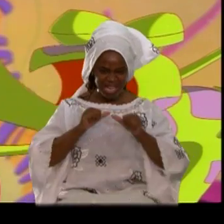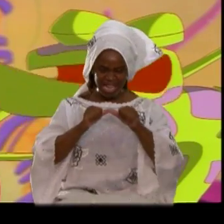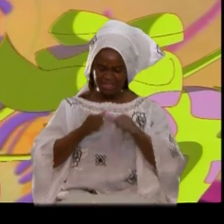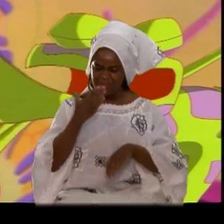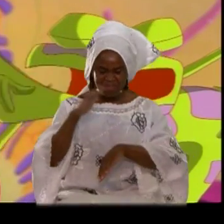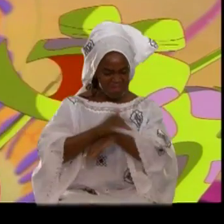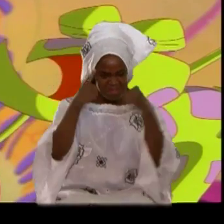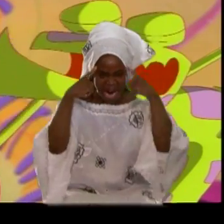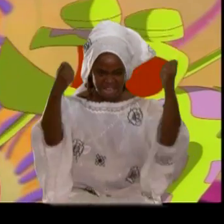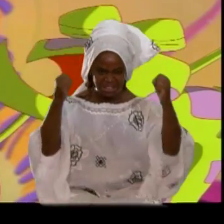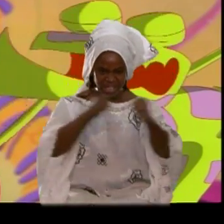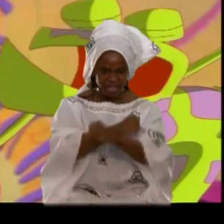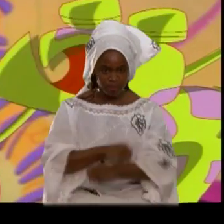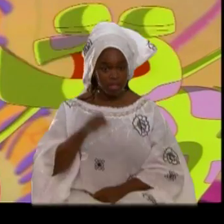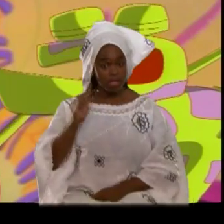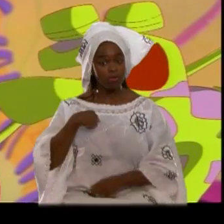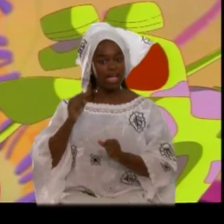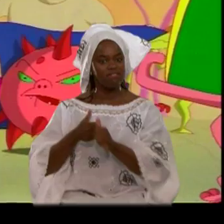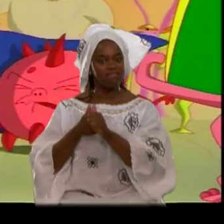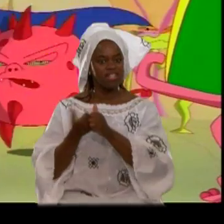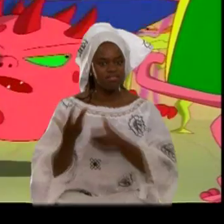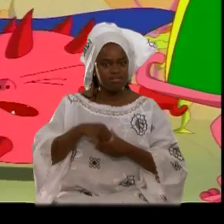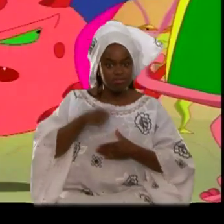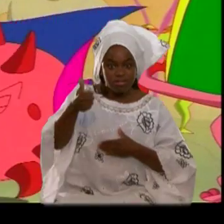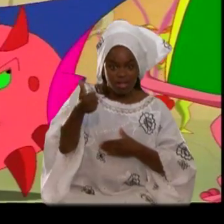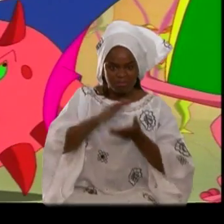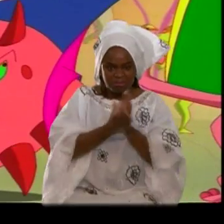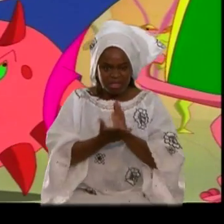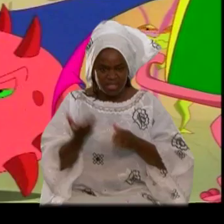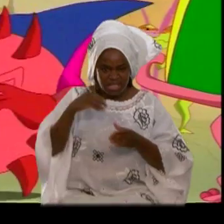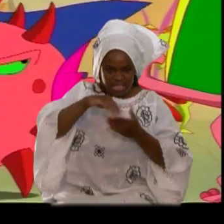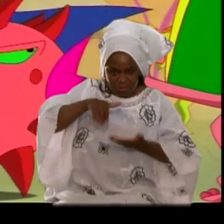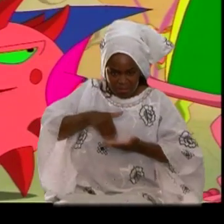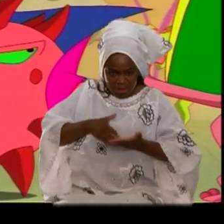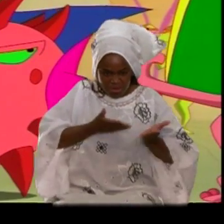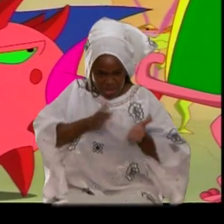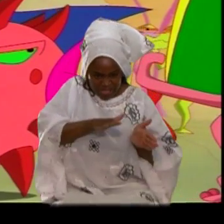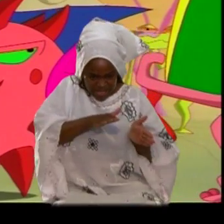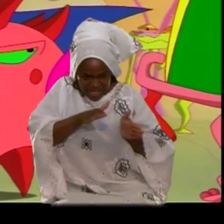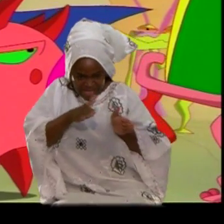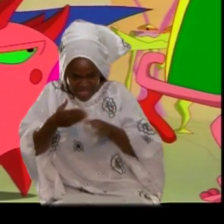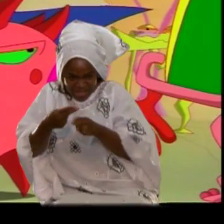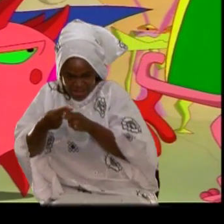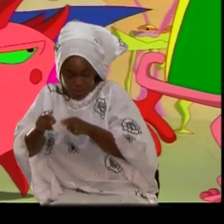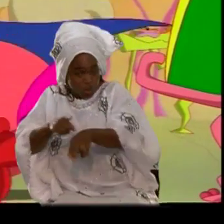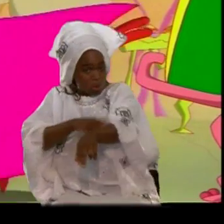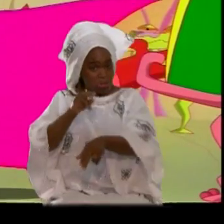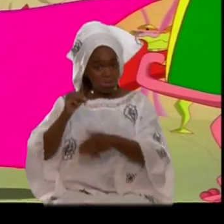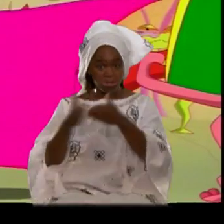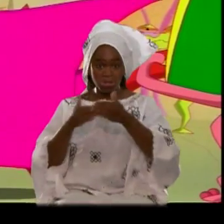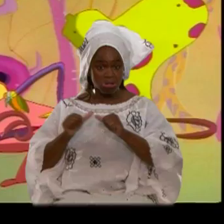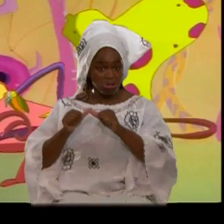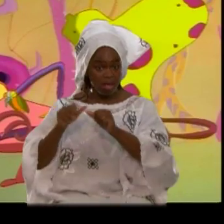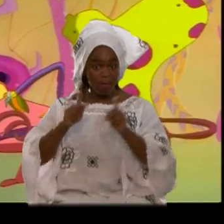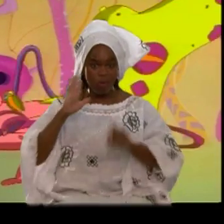most intelligent creature come up with no way of stopping you? Well, the only way to avoid me